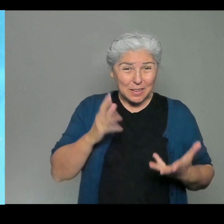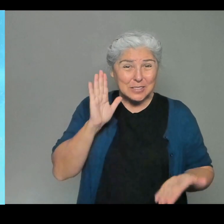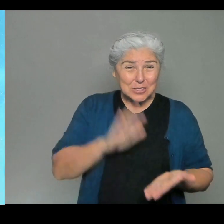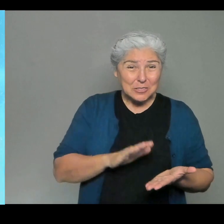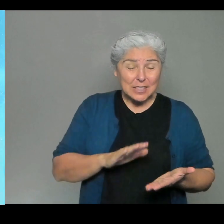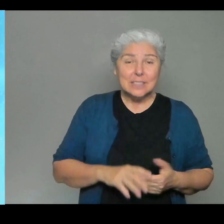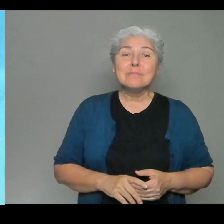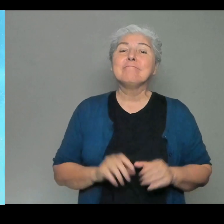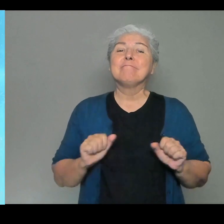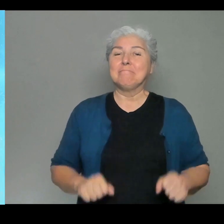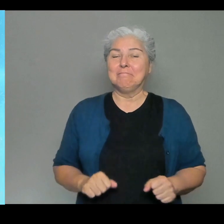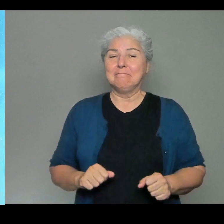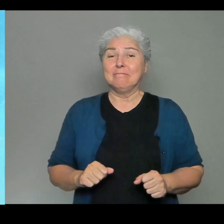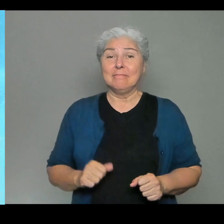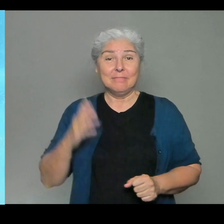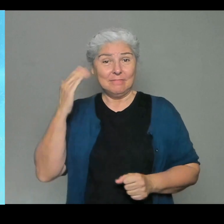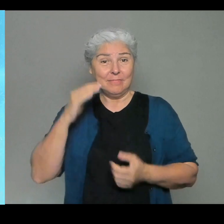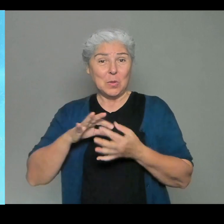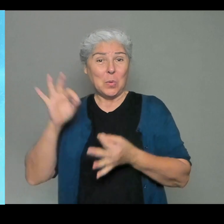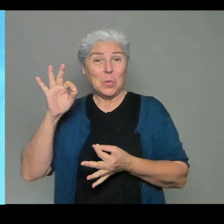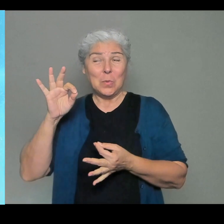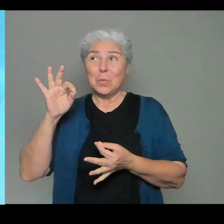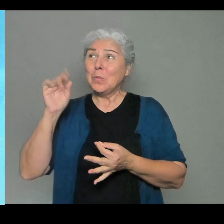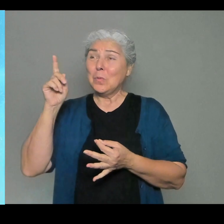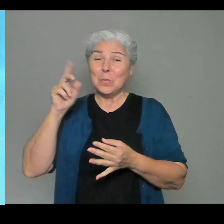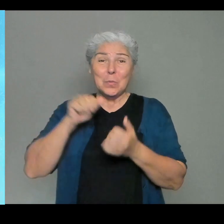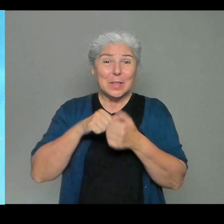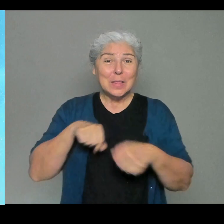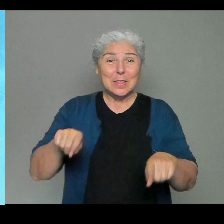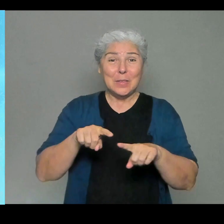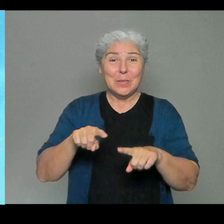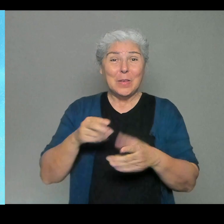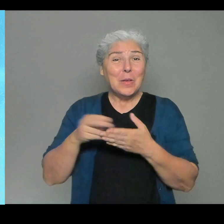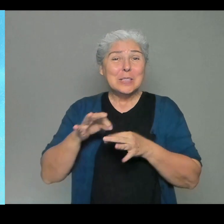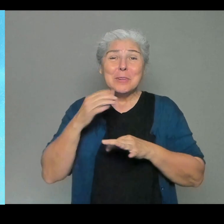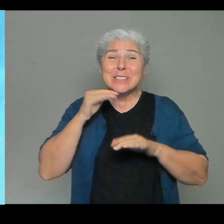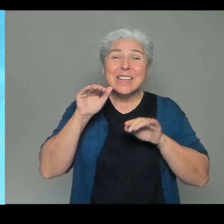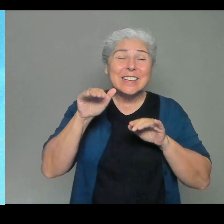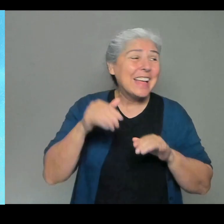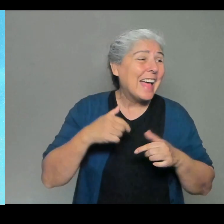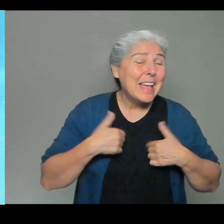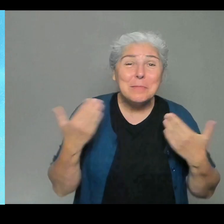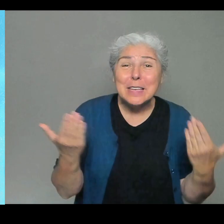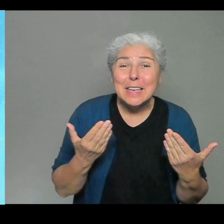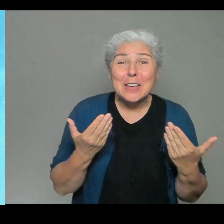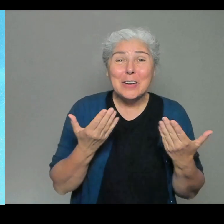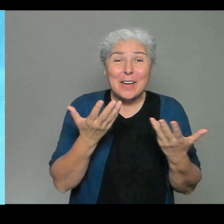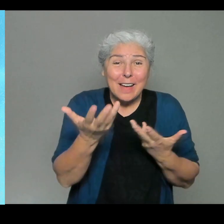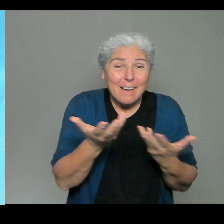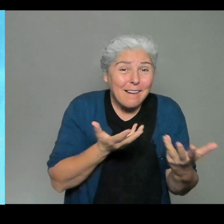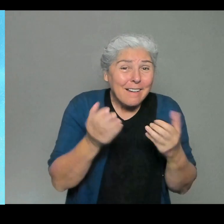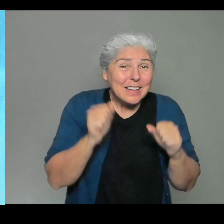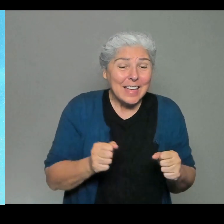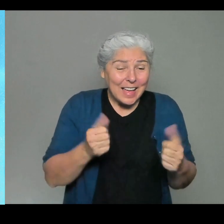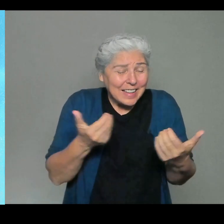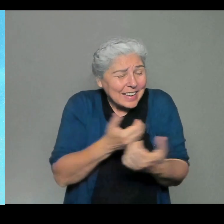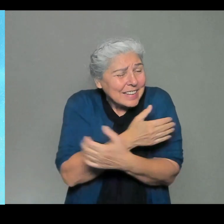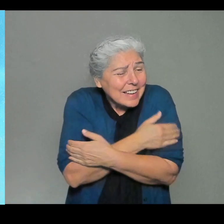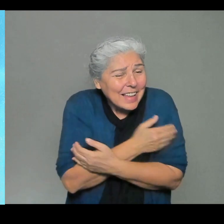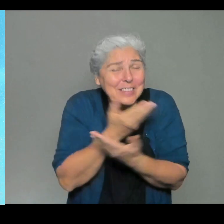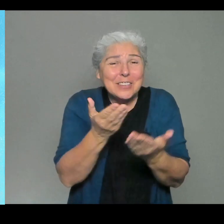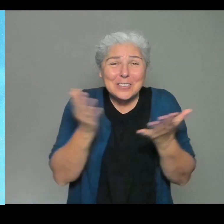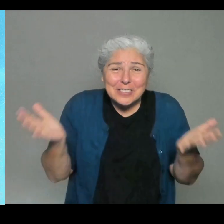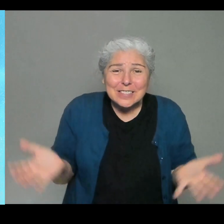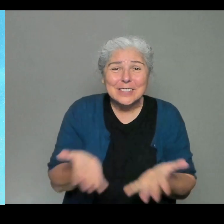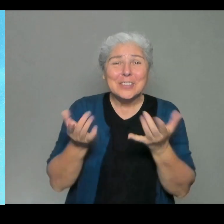loneliness? Guess what? The Holy Spirit's with you. The Holy Spirit's right here. He's going, I'm right here. I can talk to you, I can